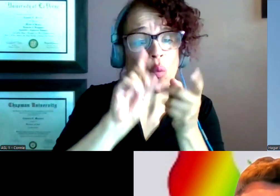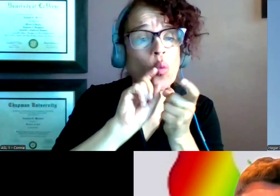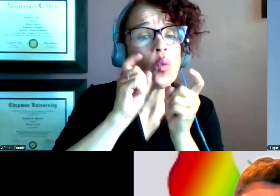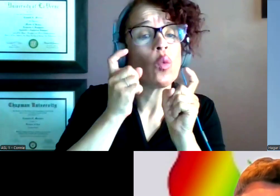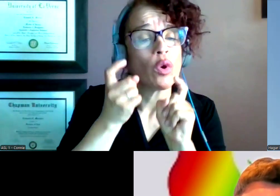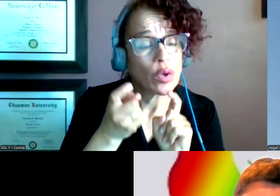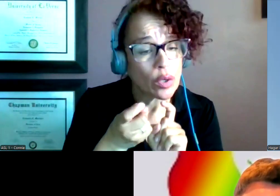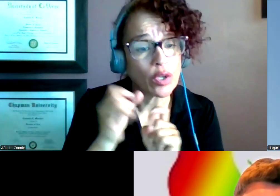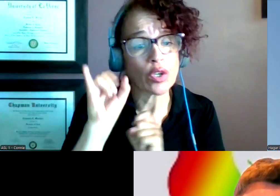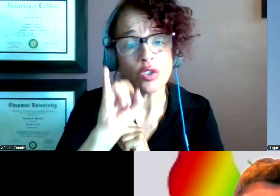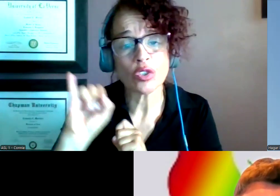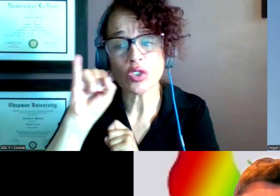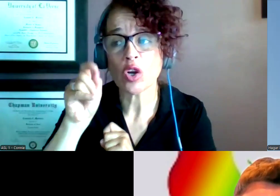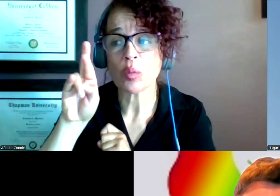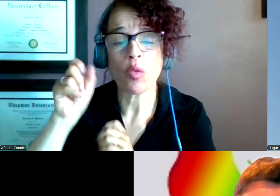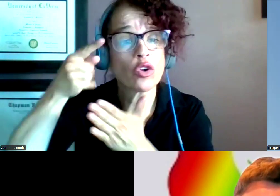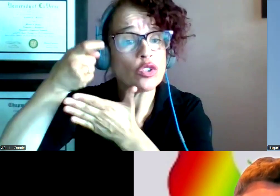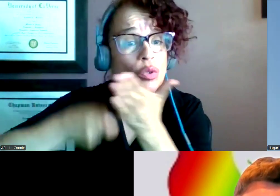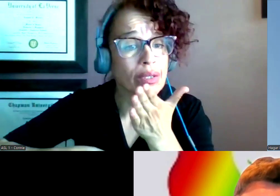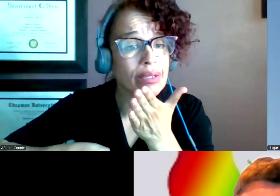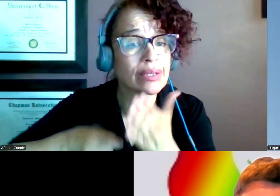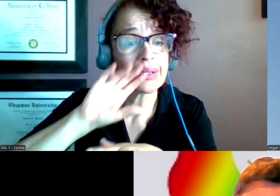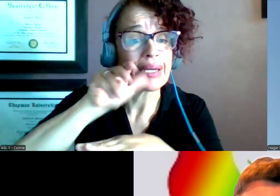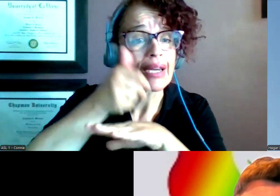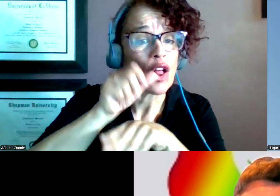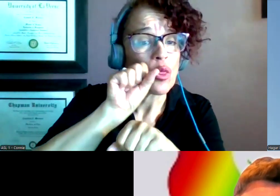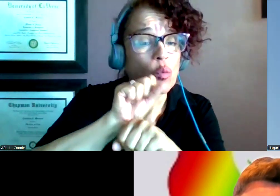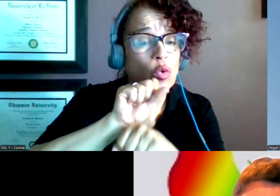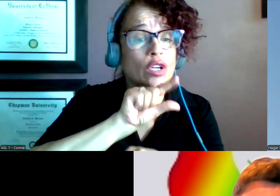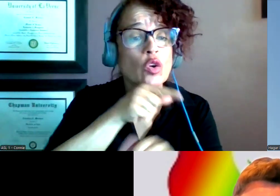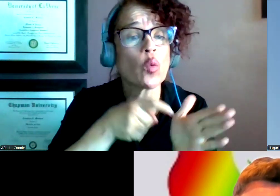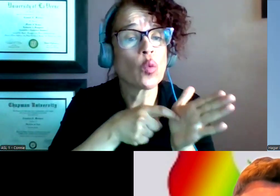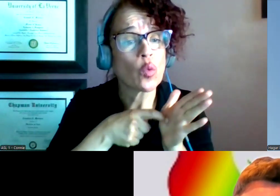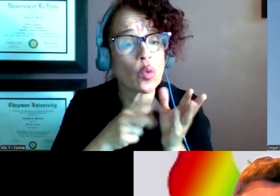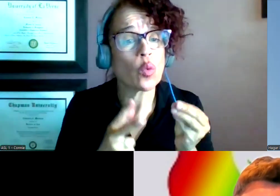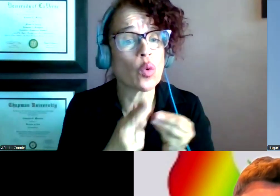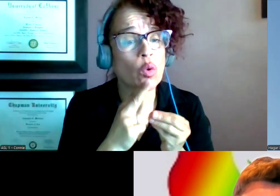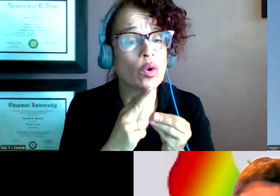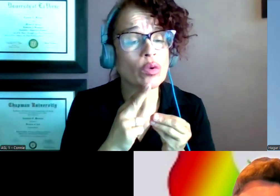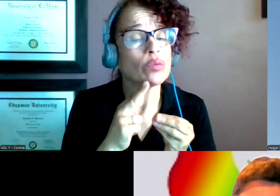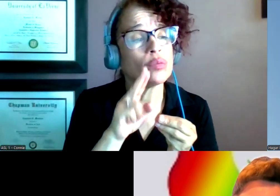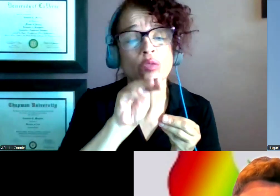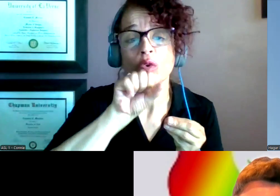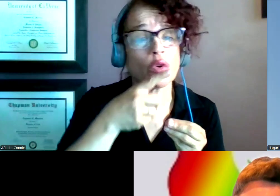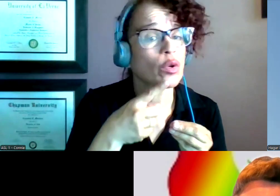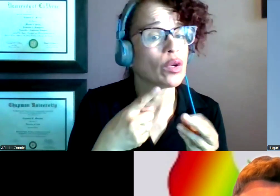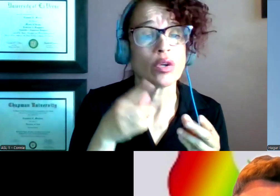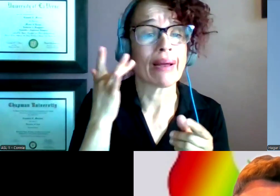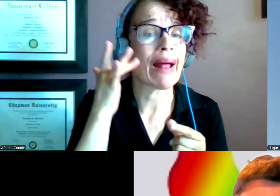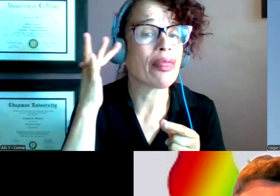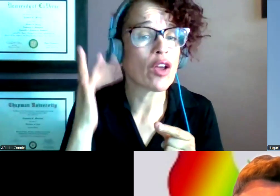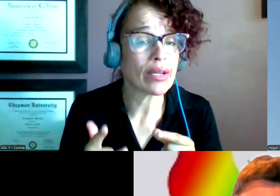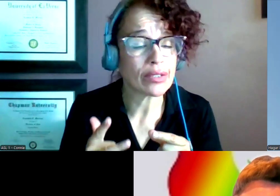to the insurance marketplace, establish work eligibility requirements and cuts to the SNAP, or what we call in California,